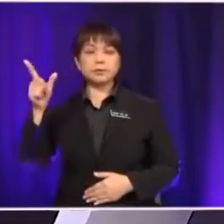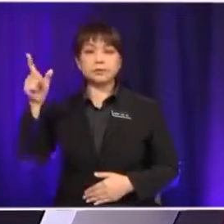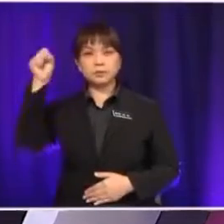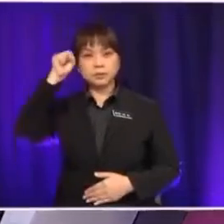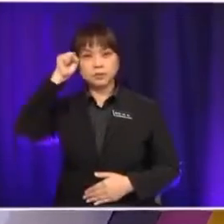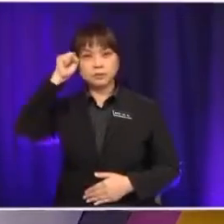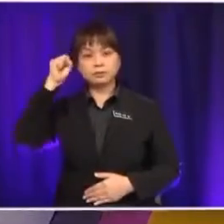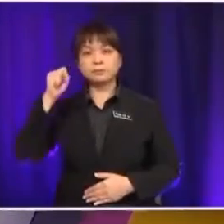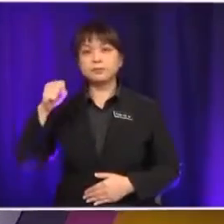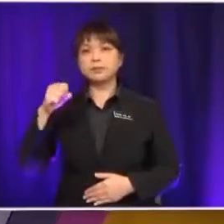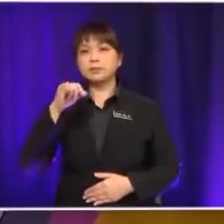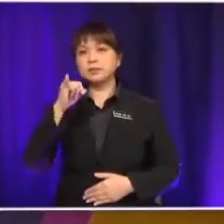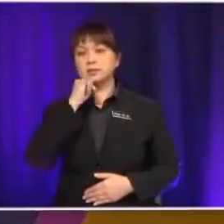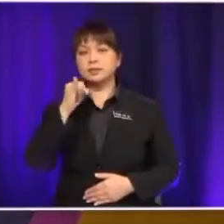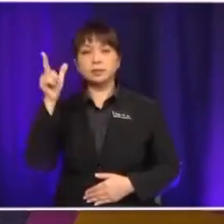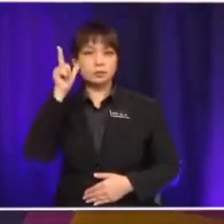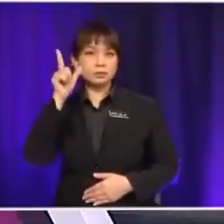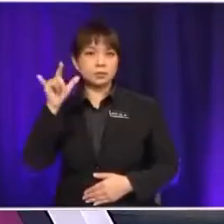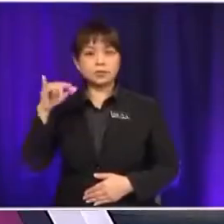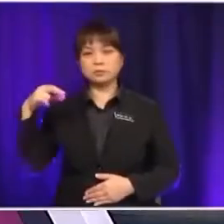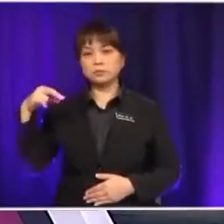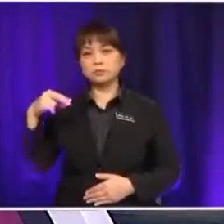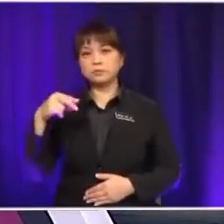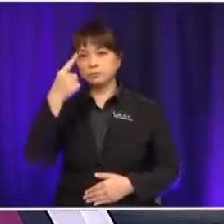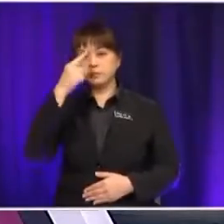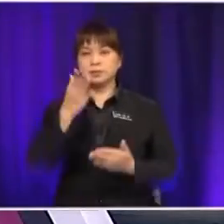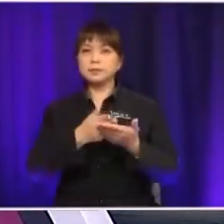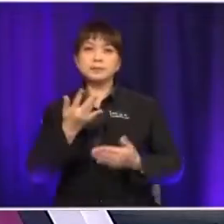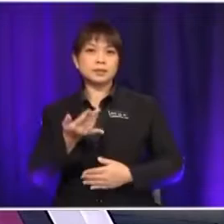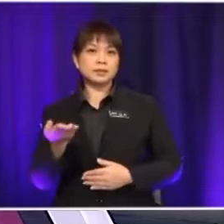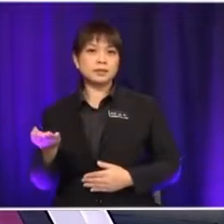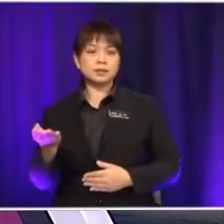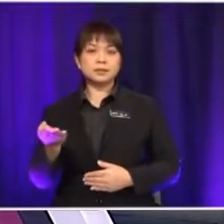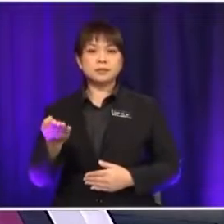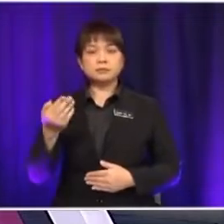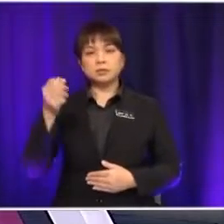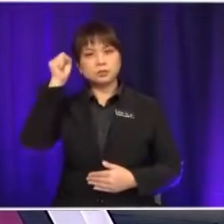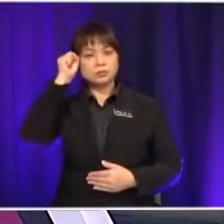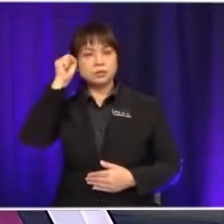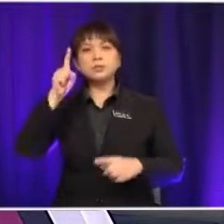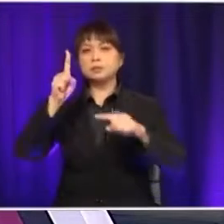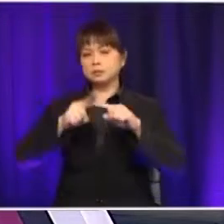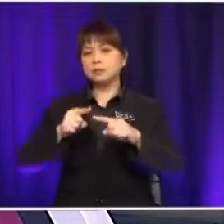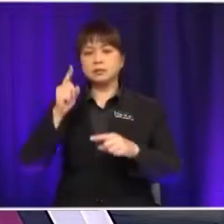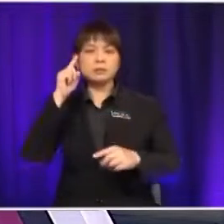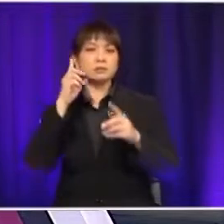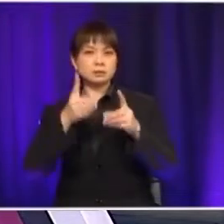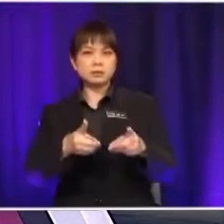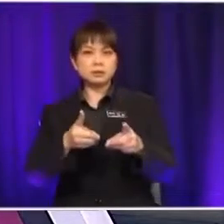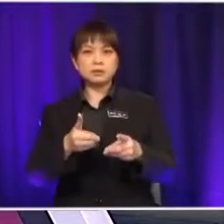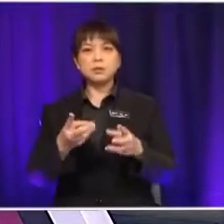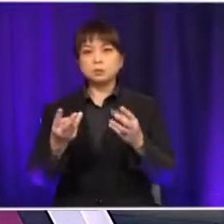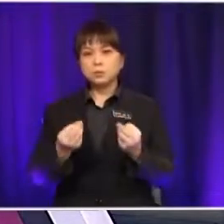Hi, sir. How can I help you? Oh, hello. I just can't decide between getting a laptop or